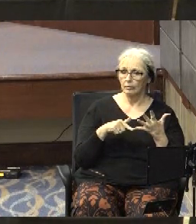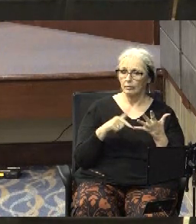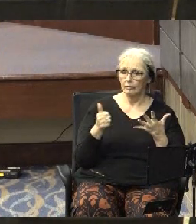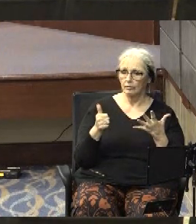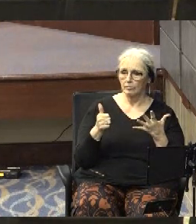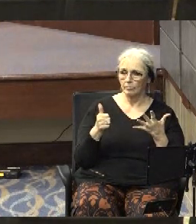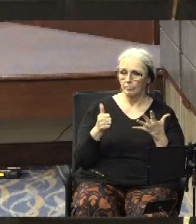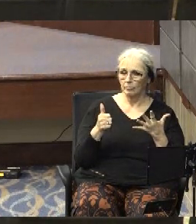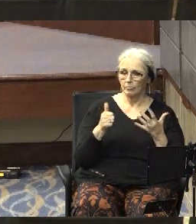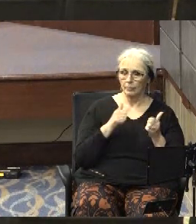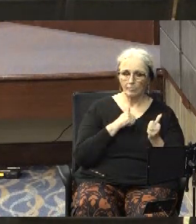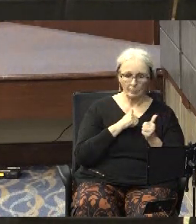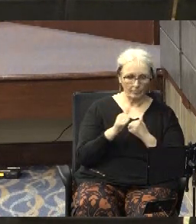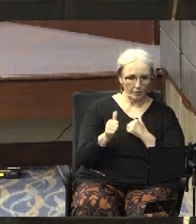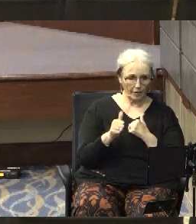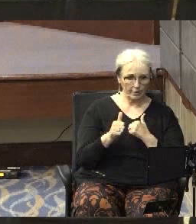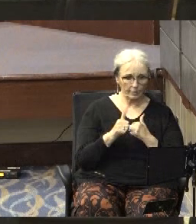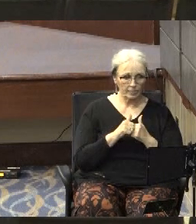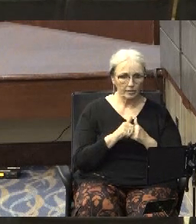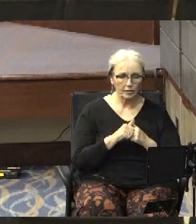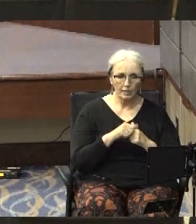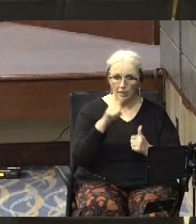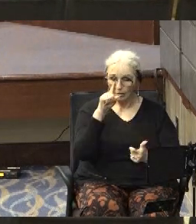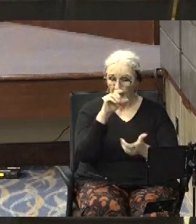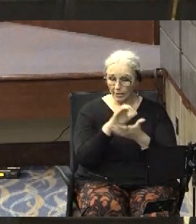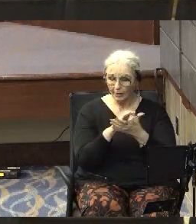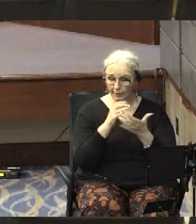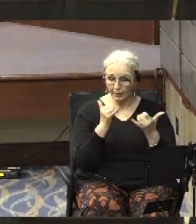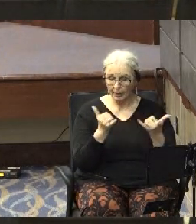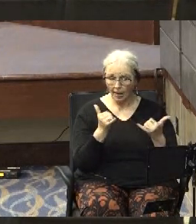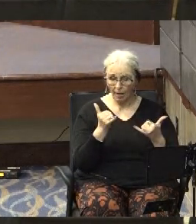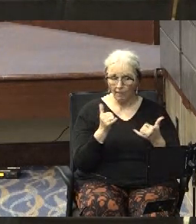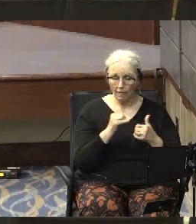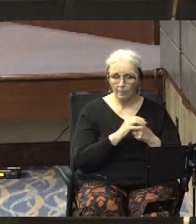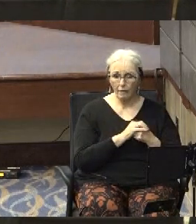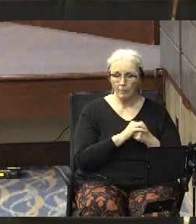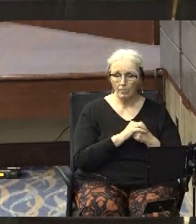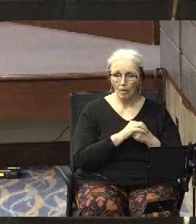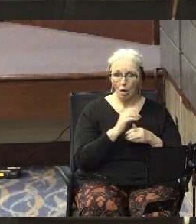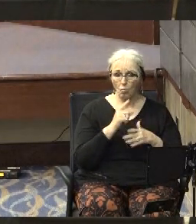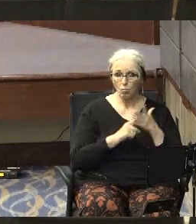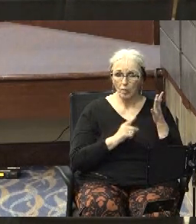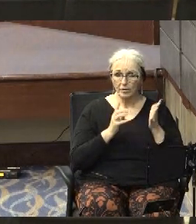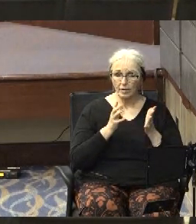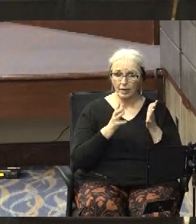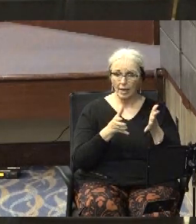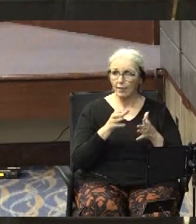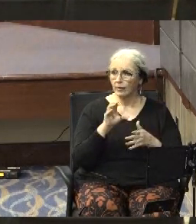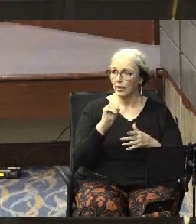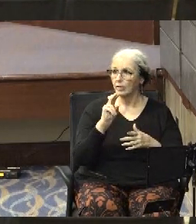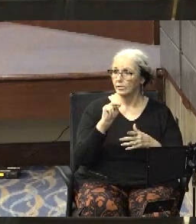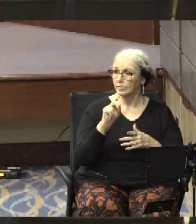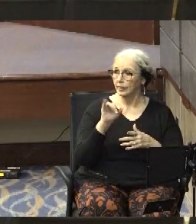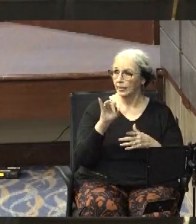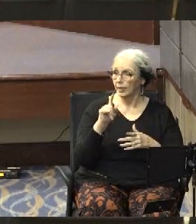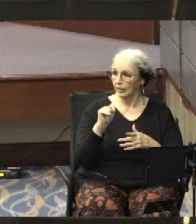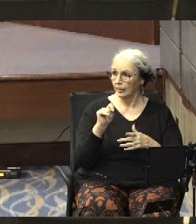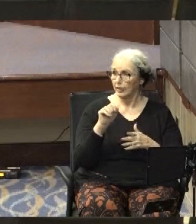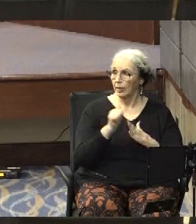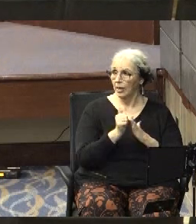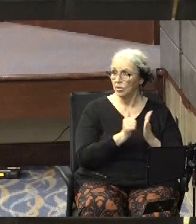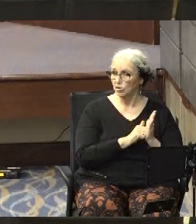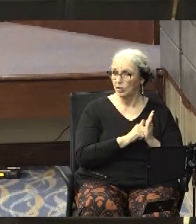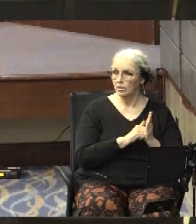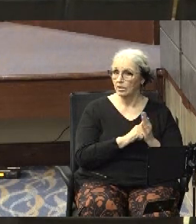Yes, motion carries. And I believe now we will take up what remains of the consent agenda. Which is, I